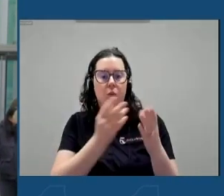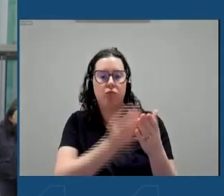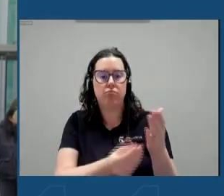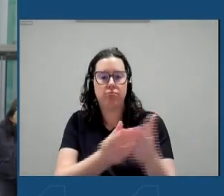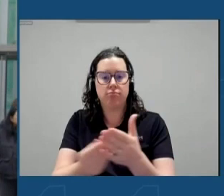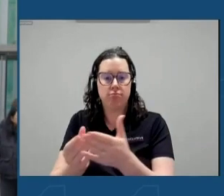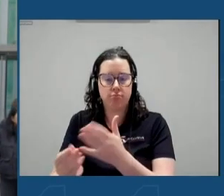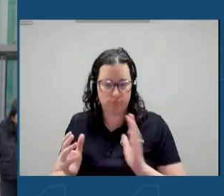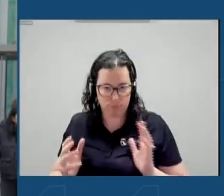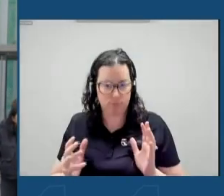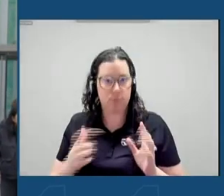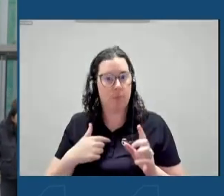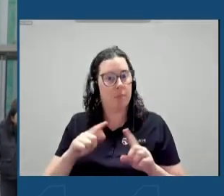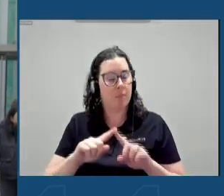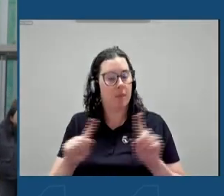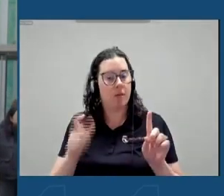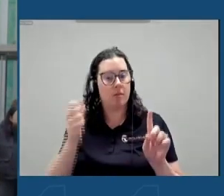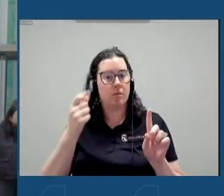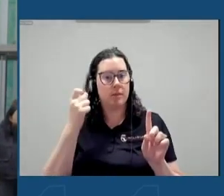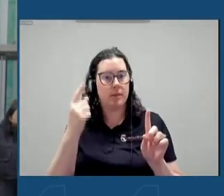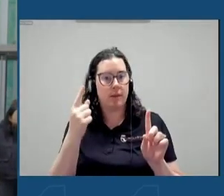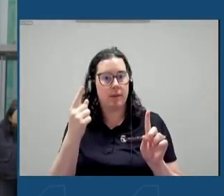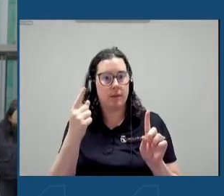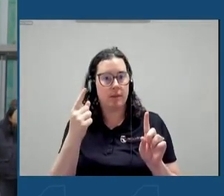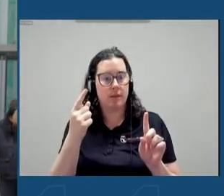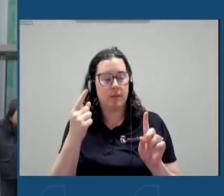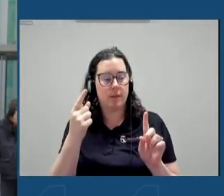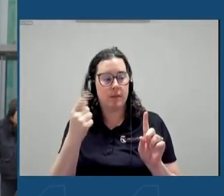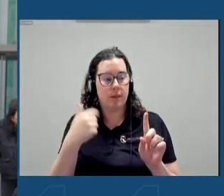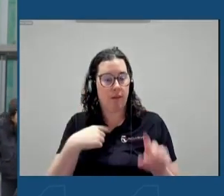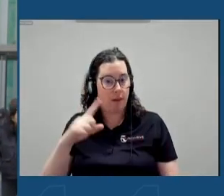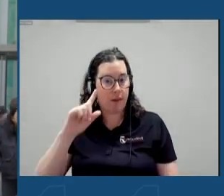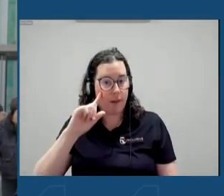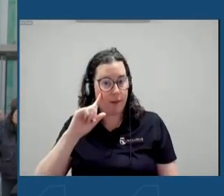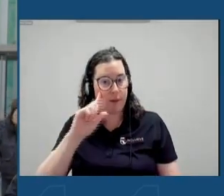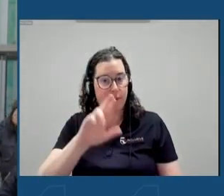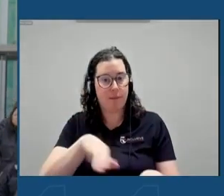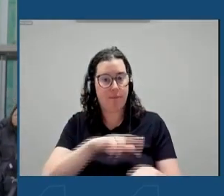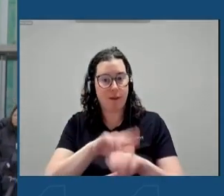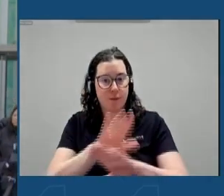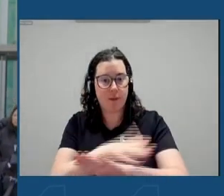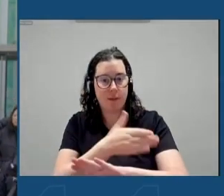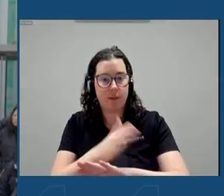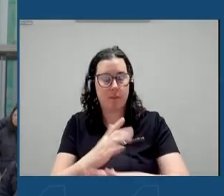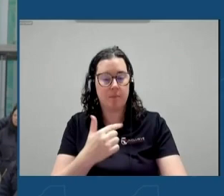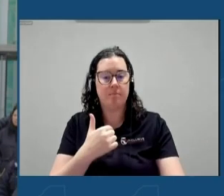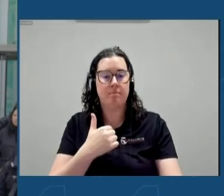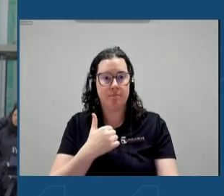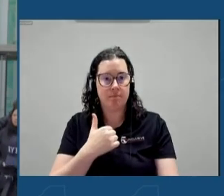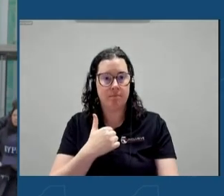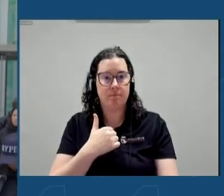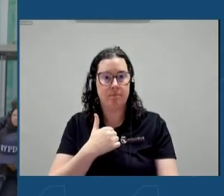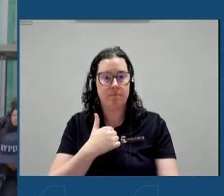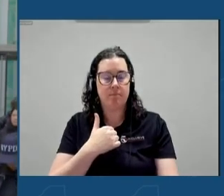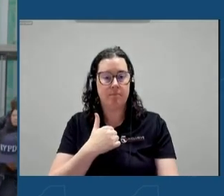But I'm clear when I hear our national anthem being brought forth by the police officer